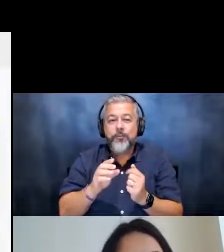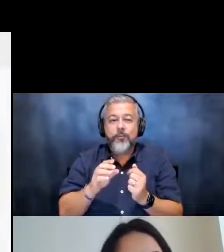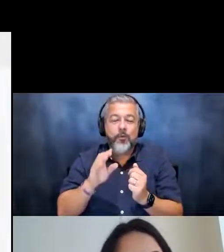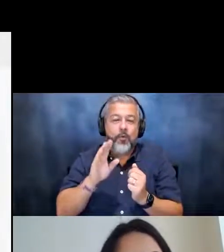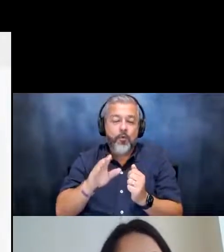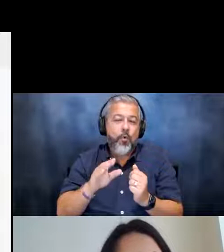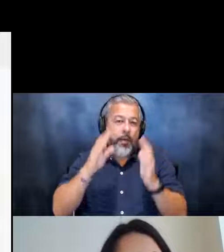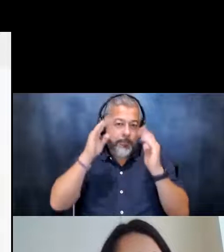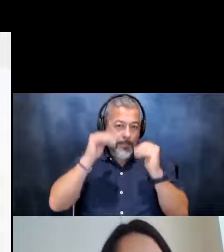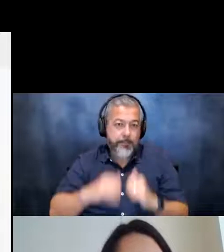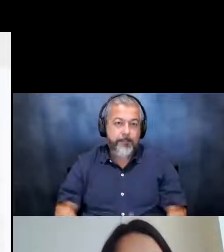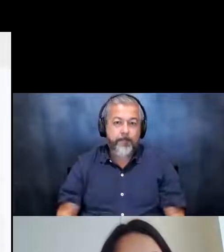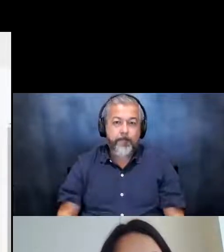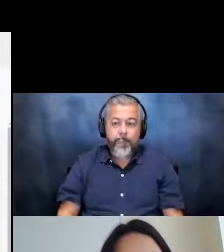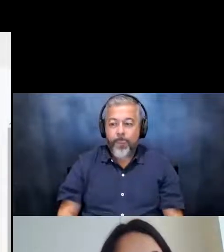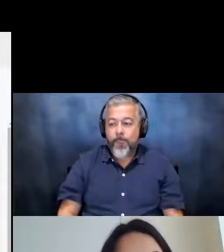too.